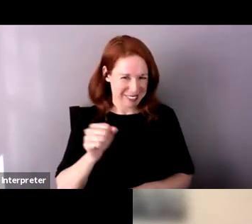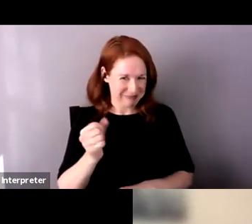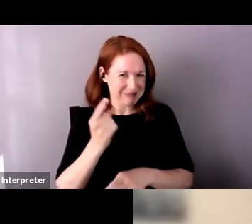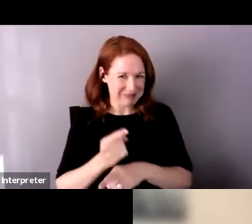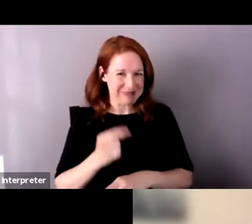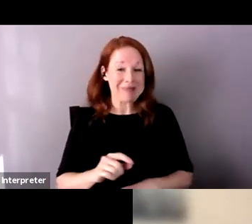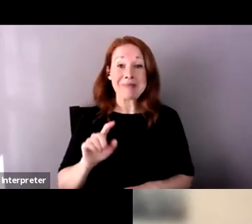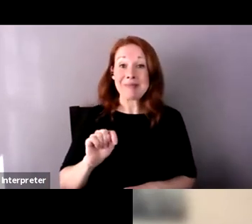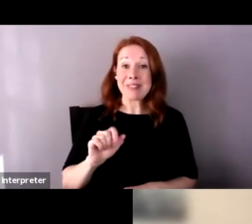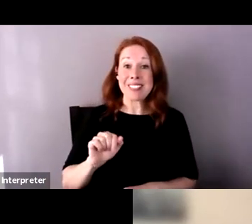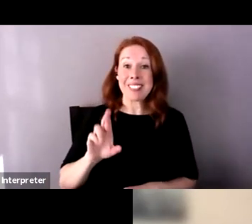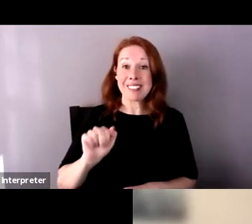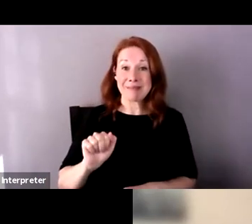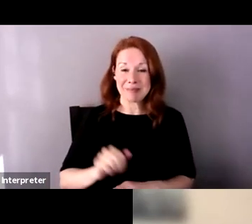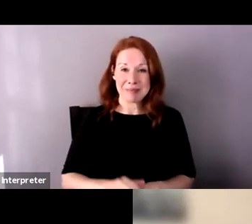I really hope that when